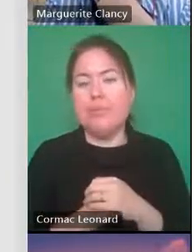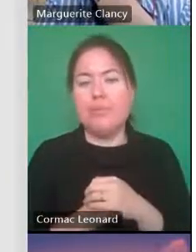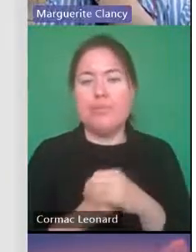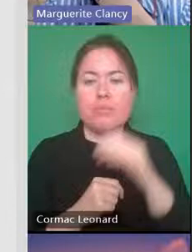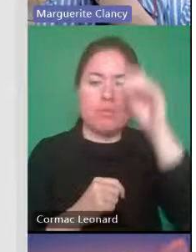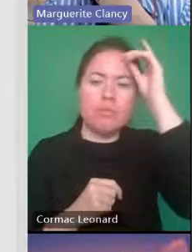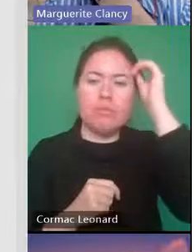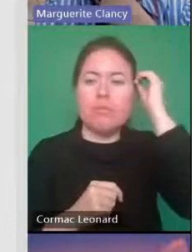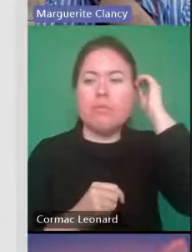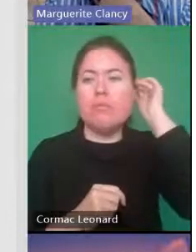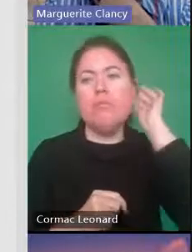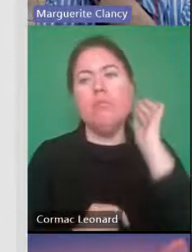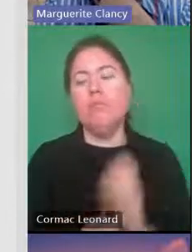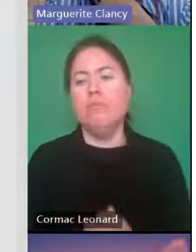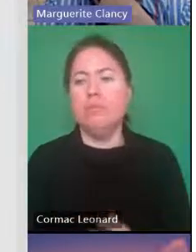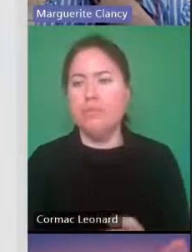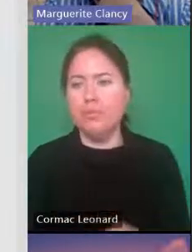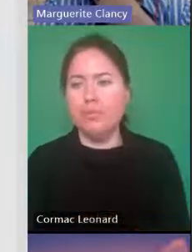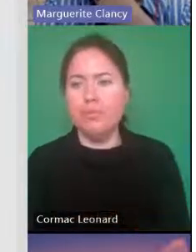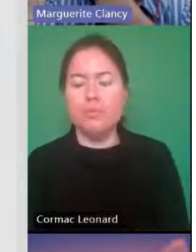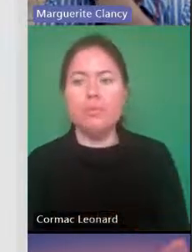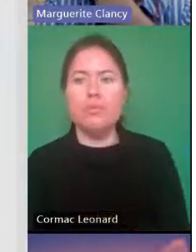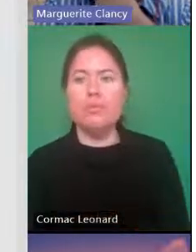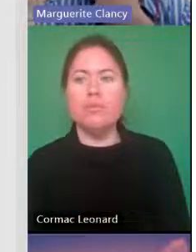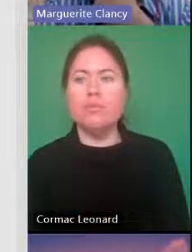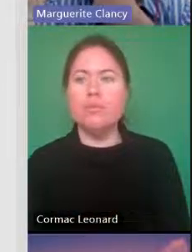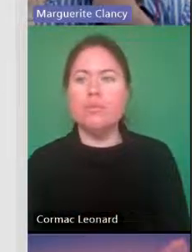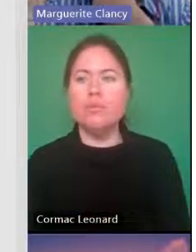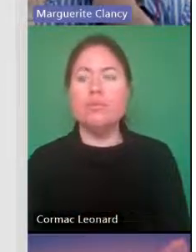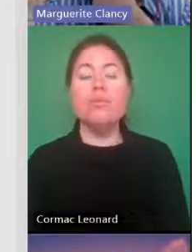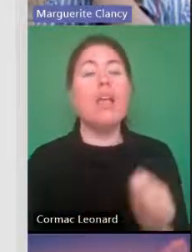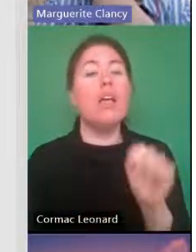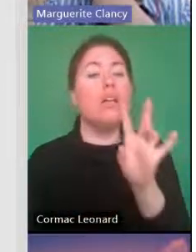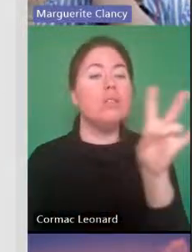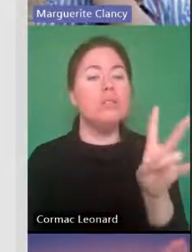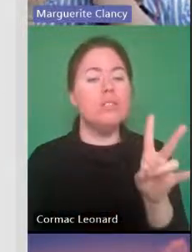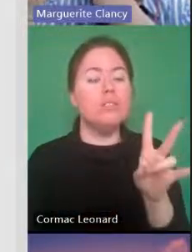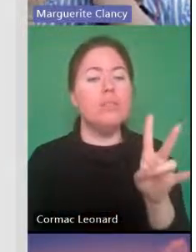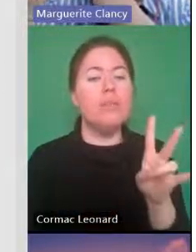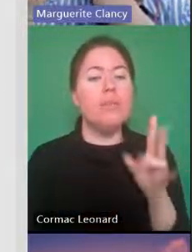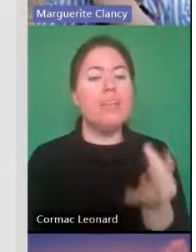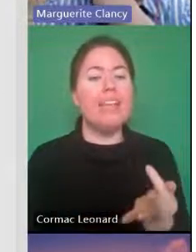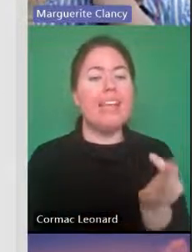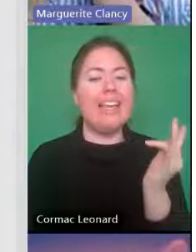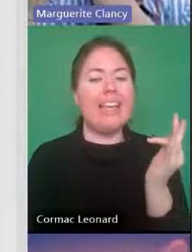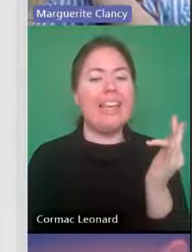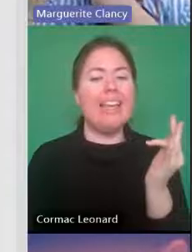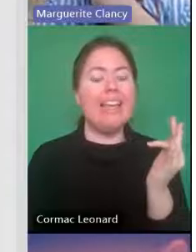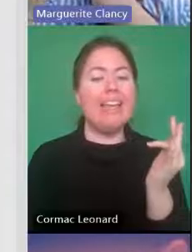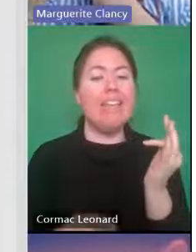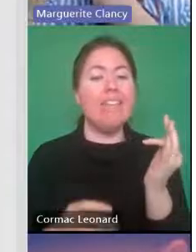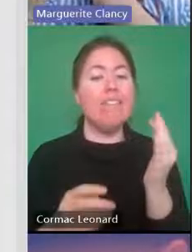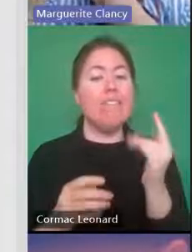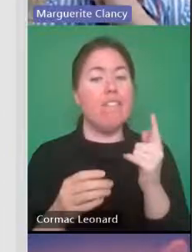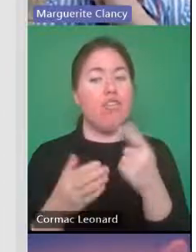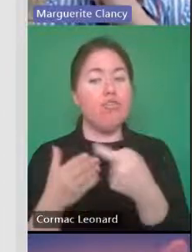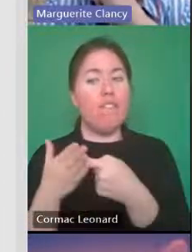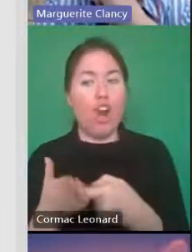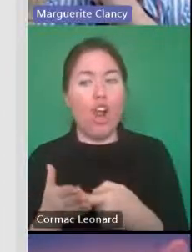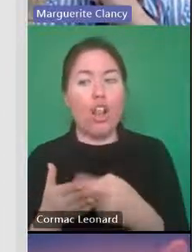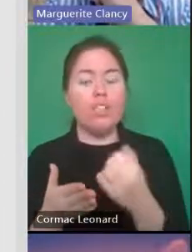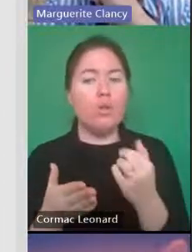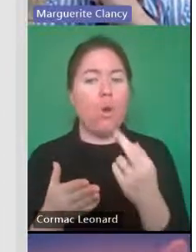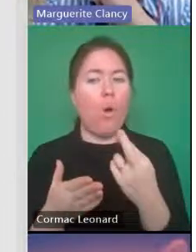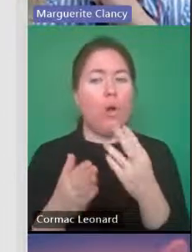Okay. There's just a query there. If there's just wondering if we take referrals or submissions from mental